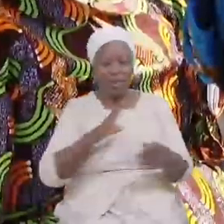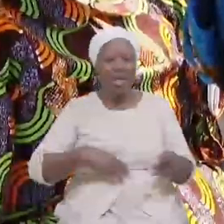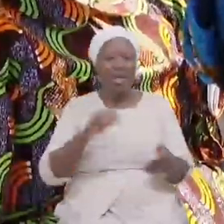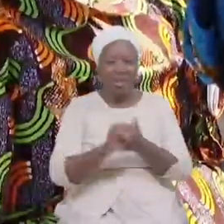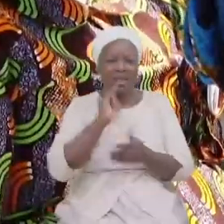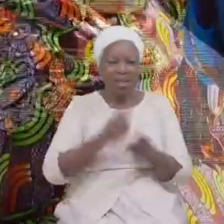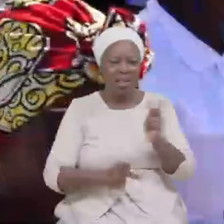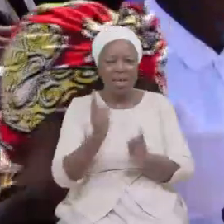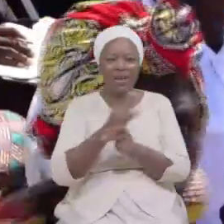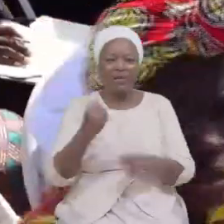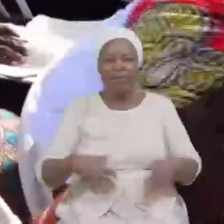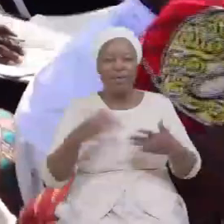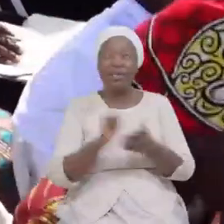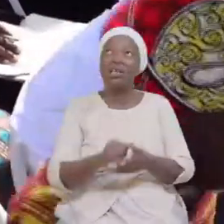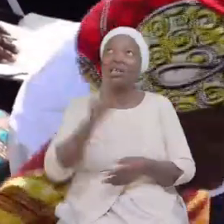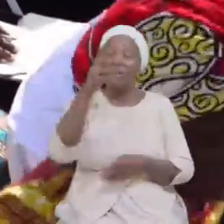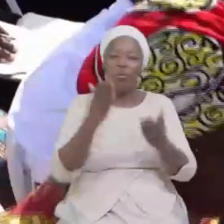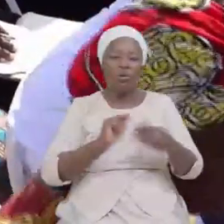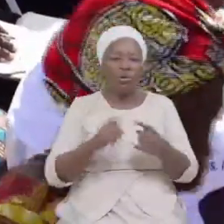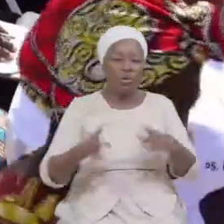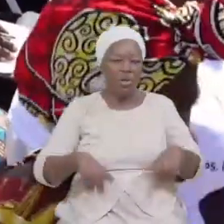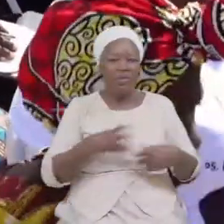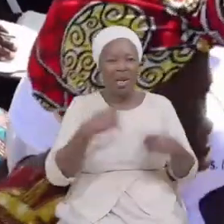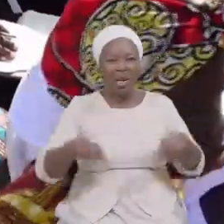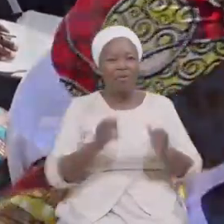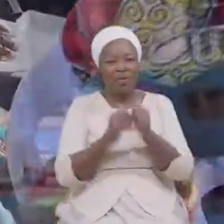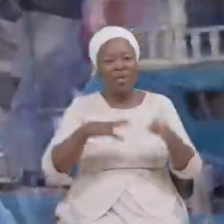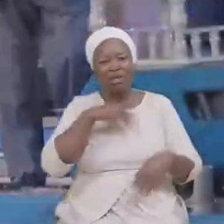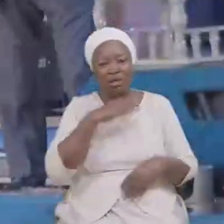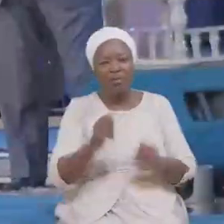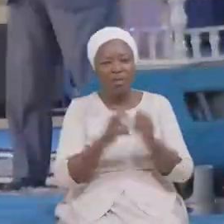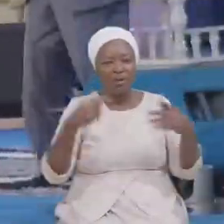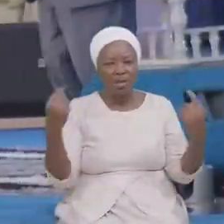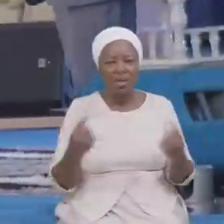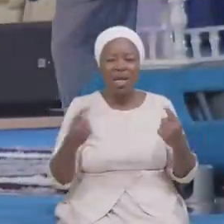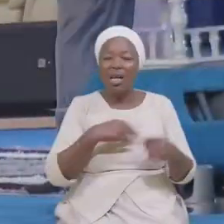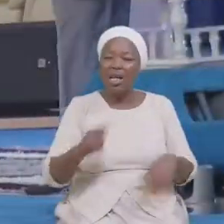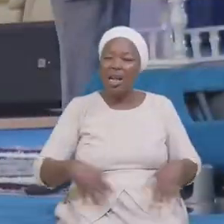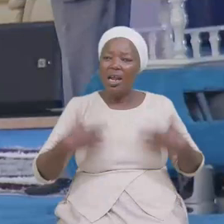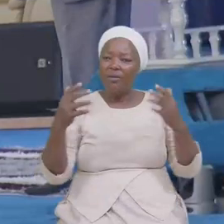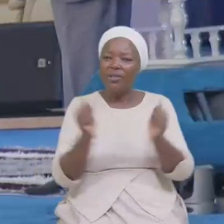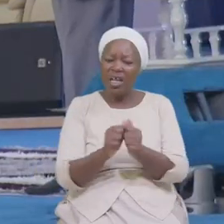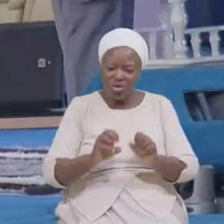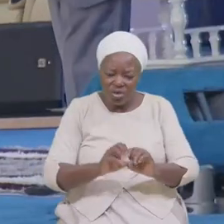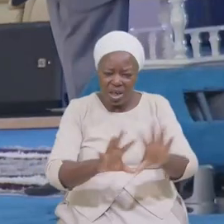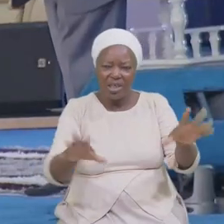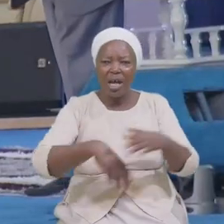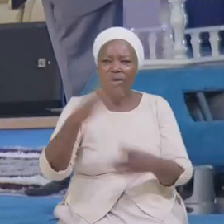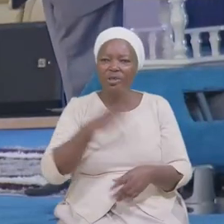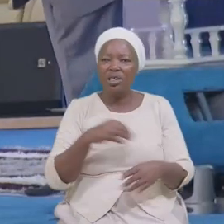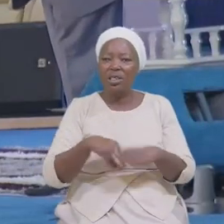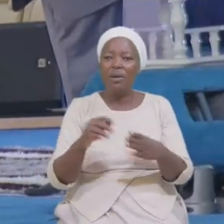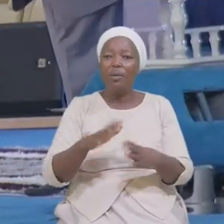life without sin, without spot, without stain. A life that shines forth in the midst